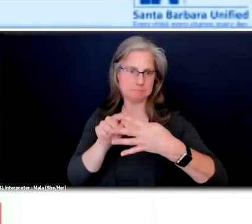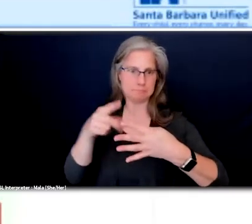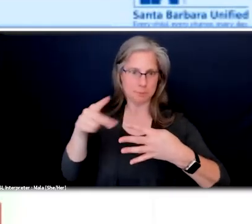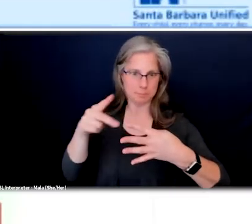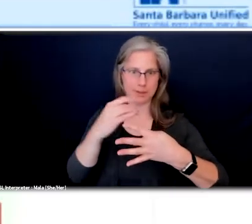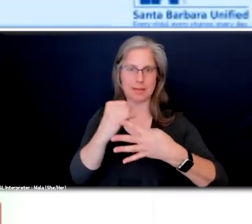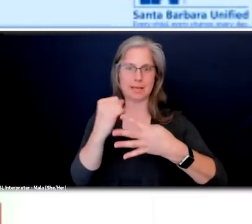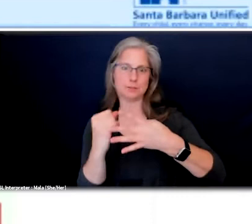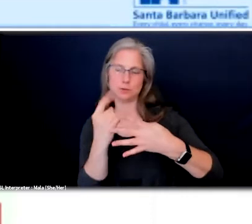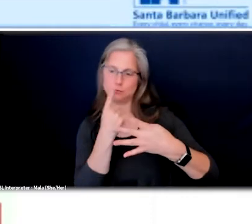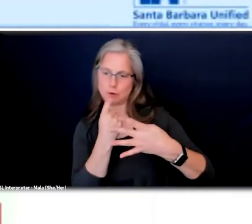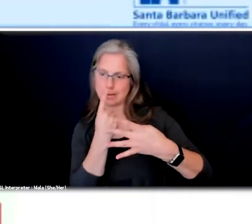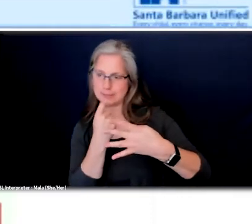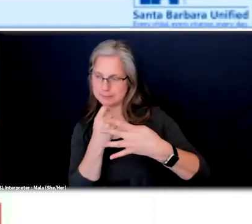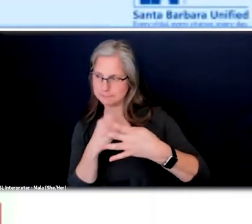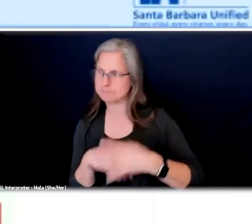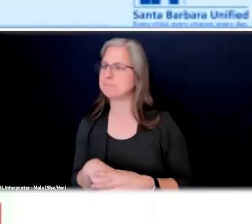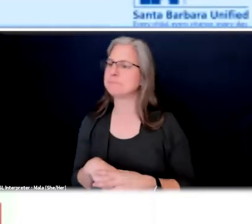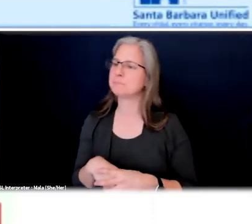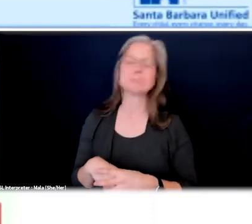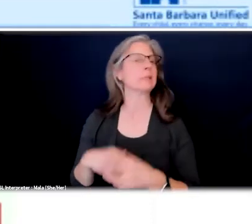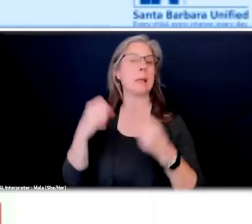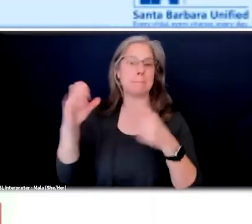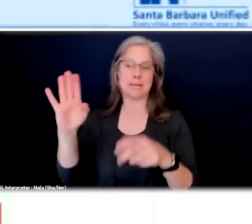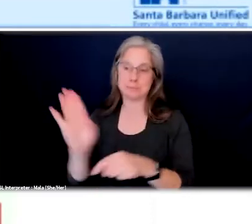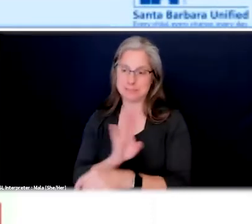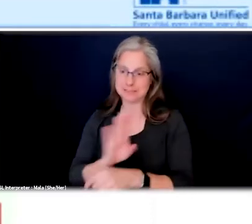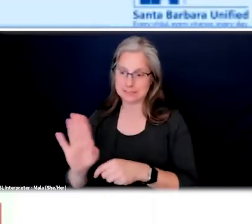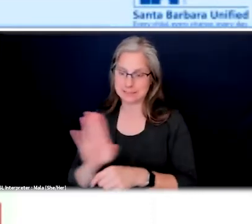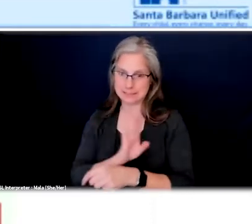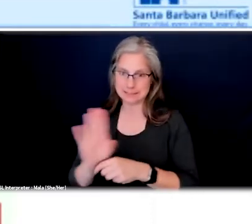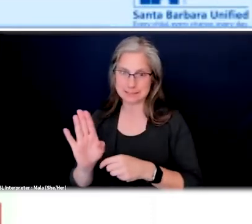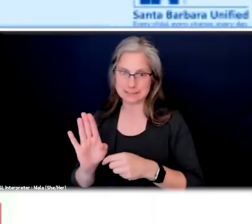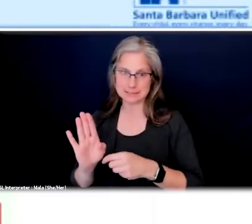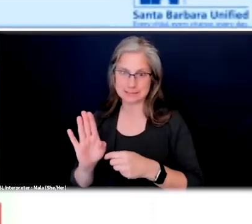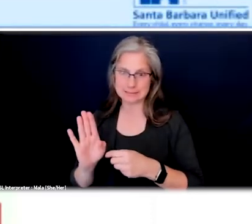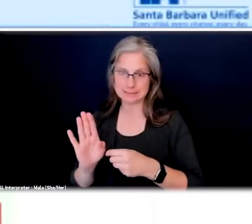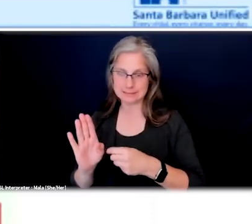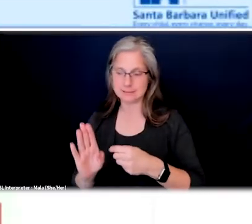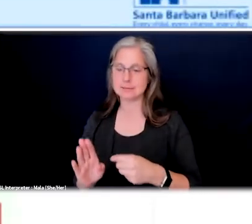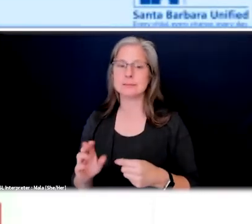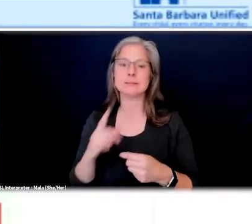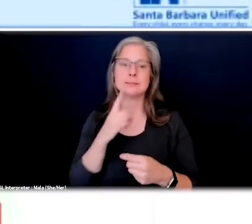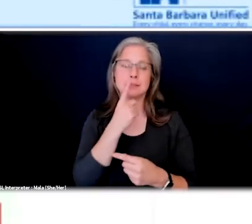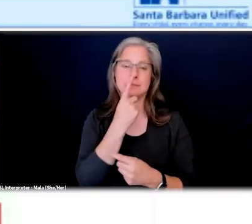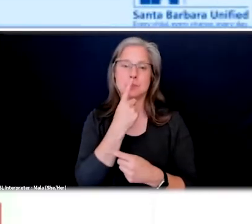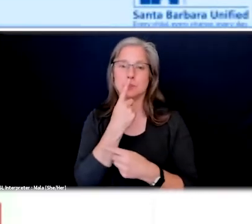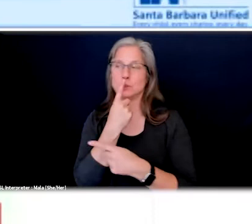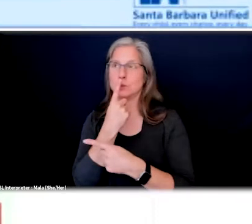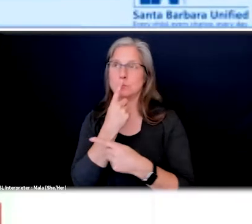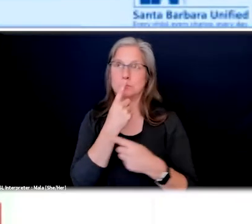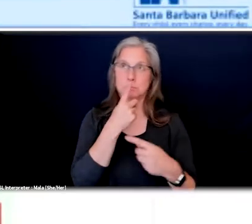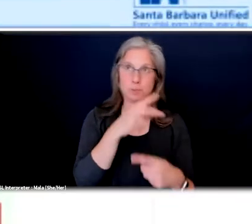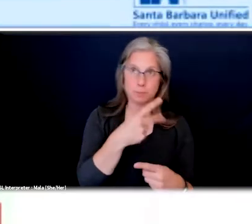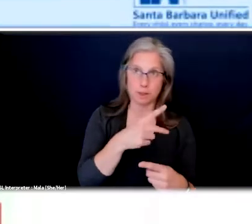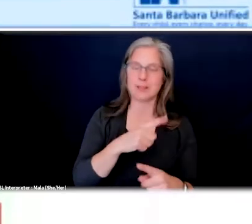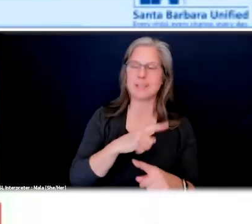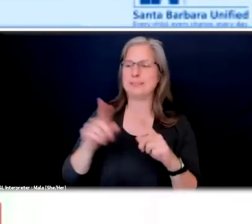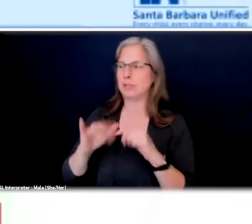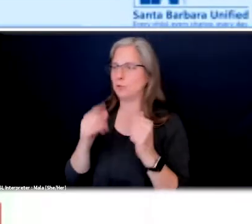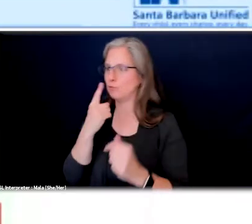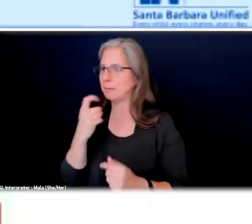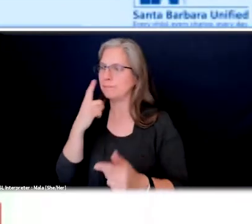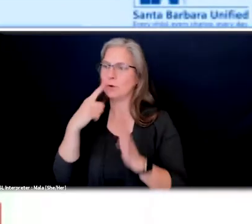many businesses would have one requirement in the purple tier, and they now have a different requirement in the red tier. So an example